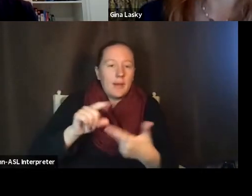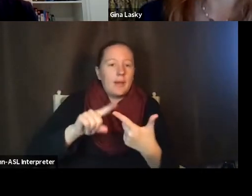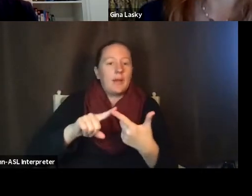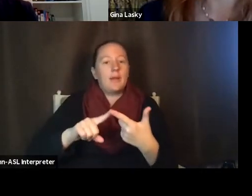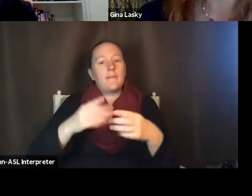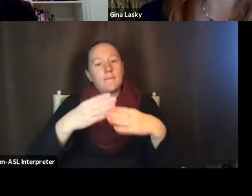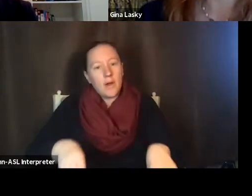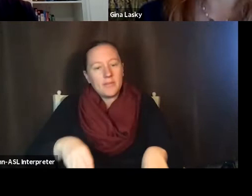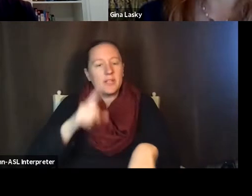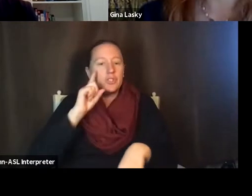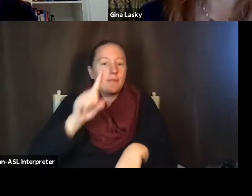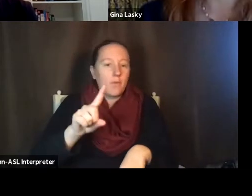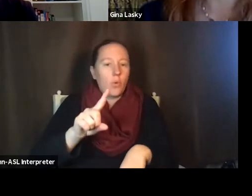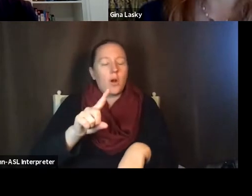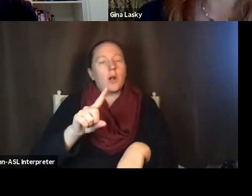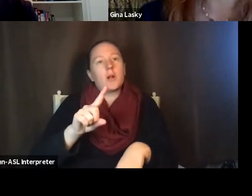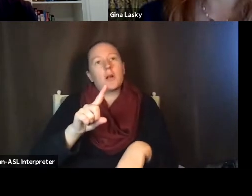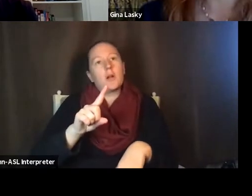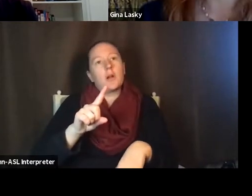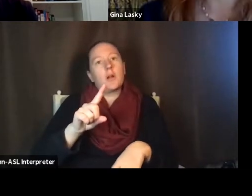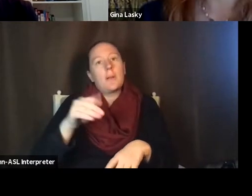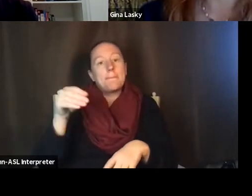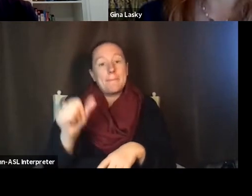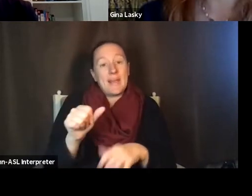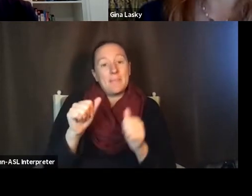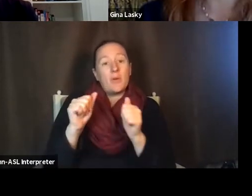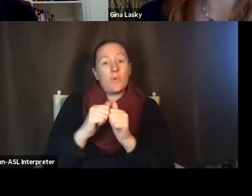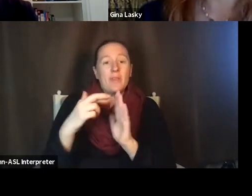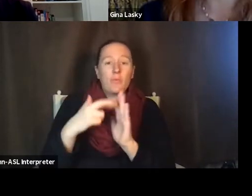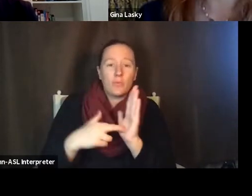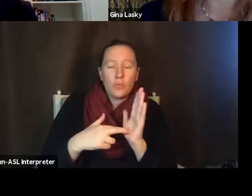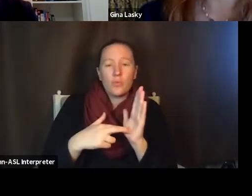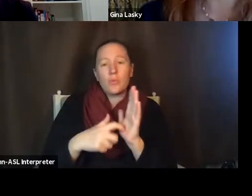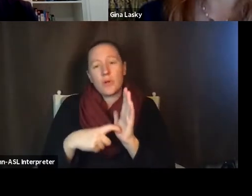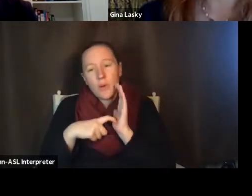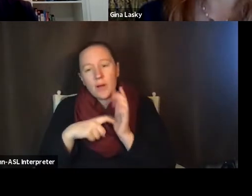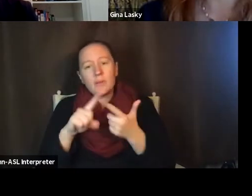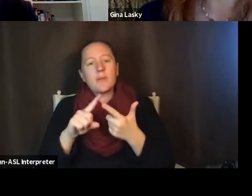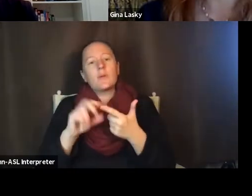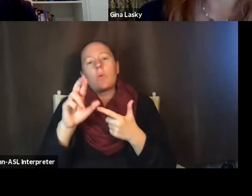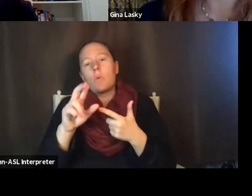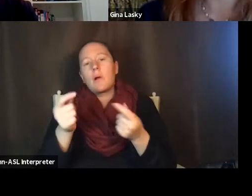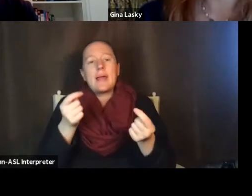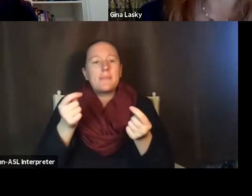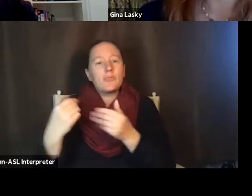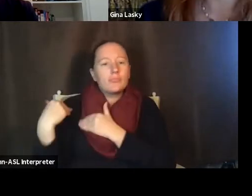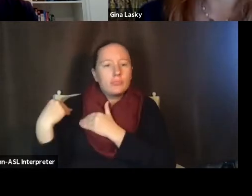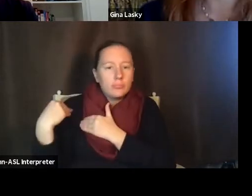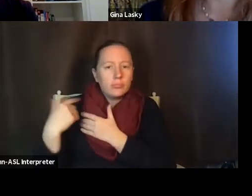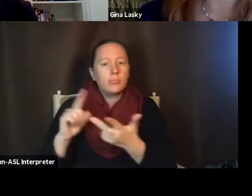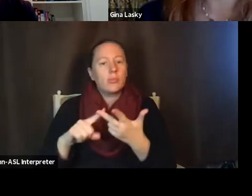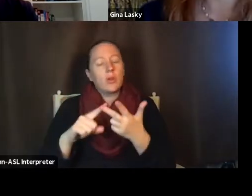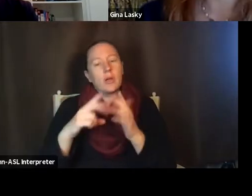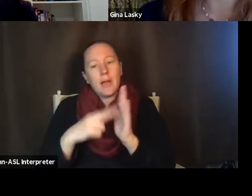the fragmentation then that comes from that payment with regulatory requirements or administrative burden, as well as contract